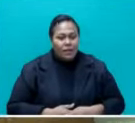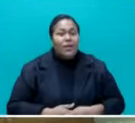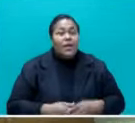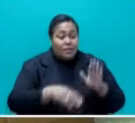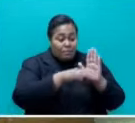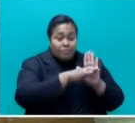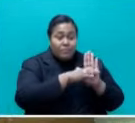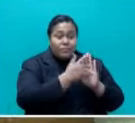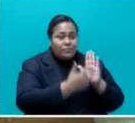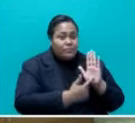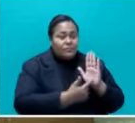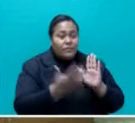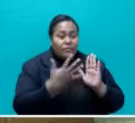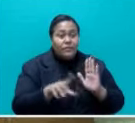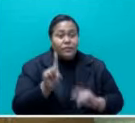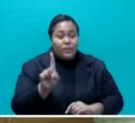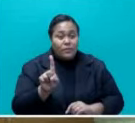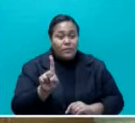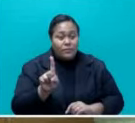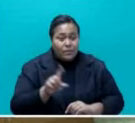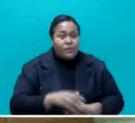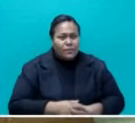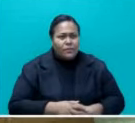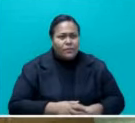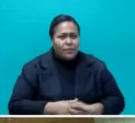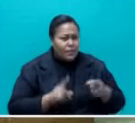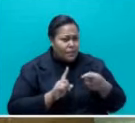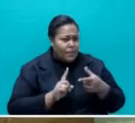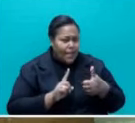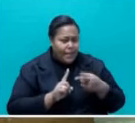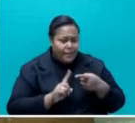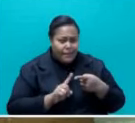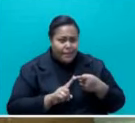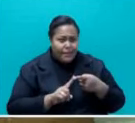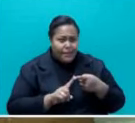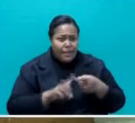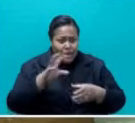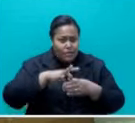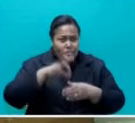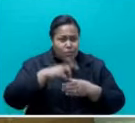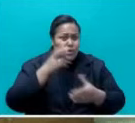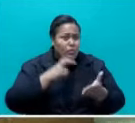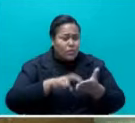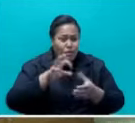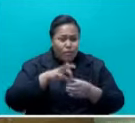51A, that the Electoral Registration of Voters Amendment